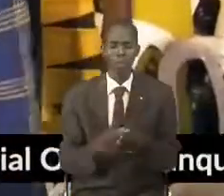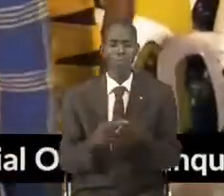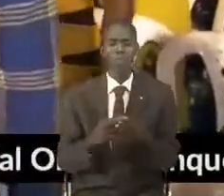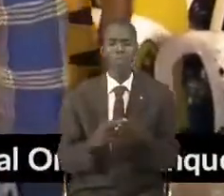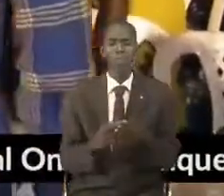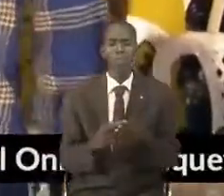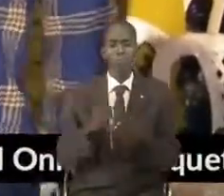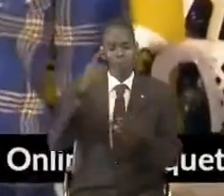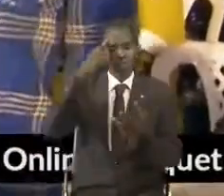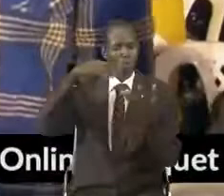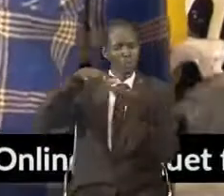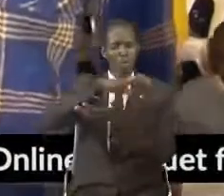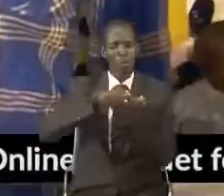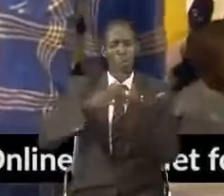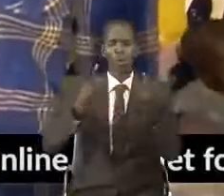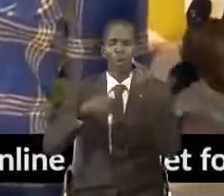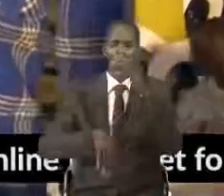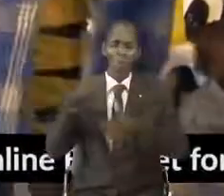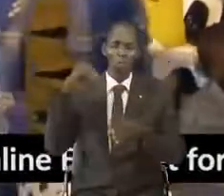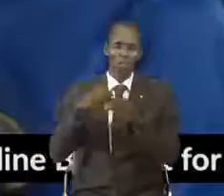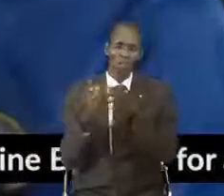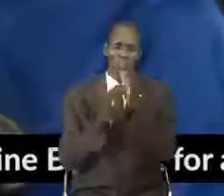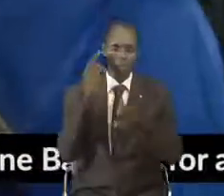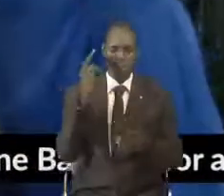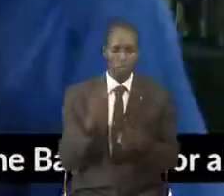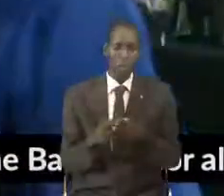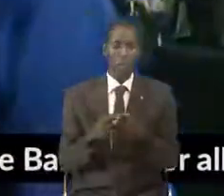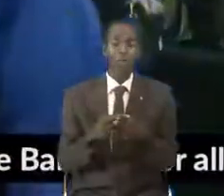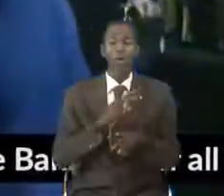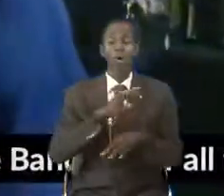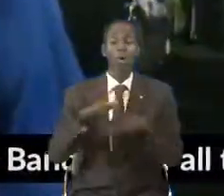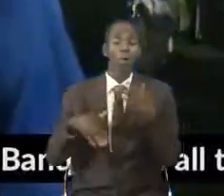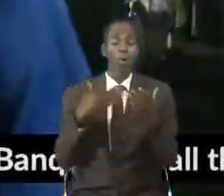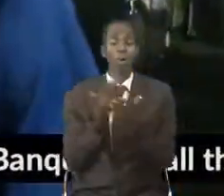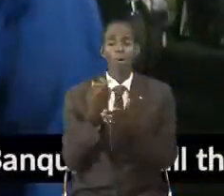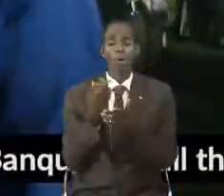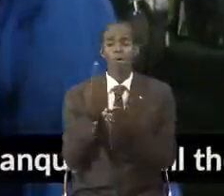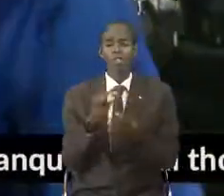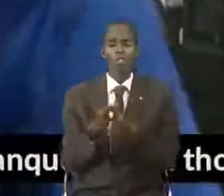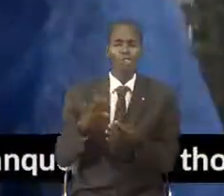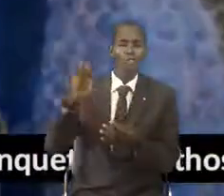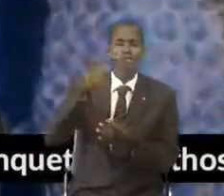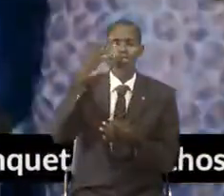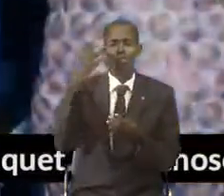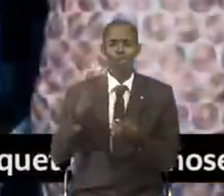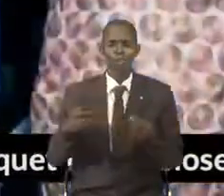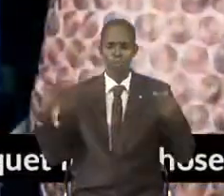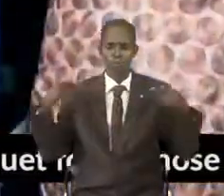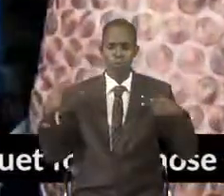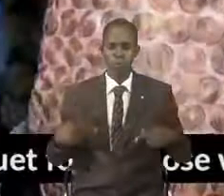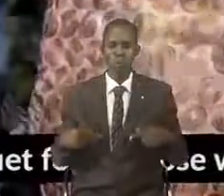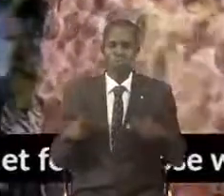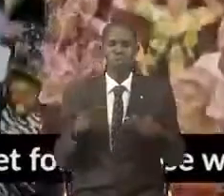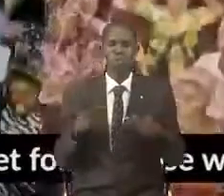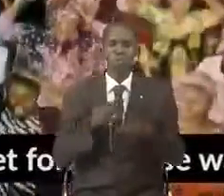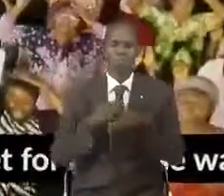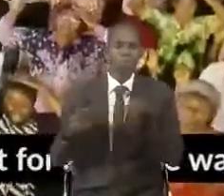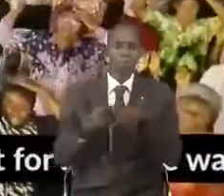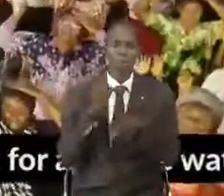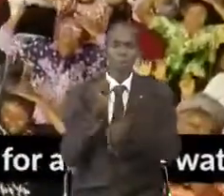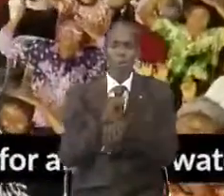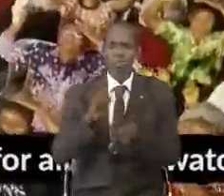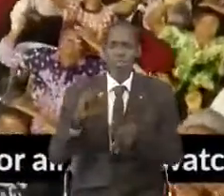Insanity, I command you, come out. Madness, I command you, come out. All